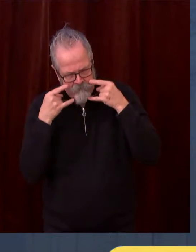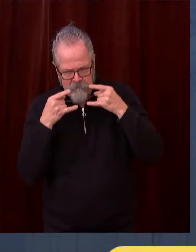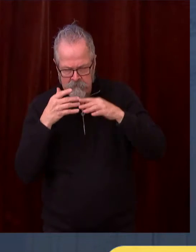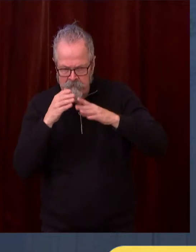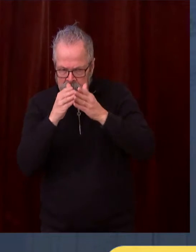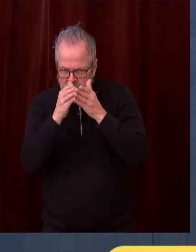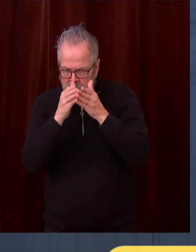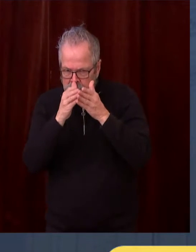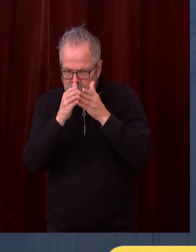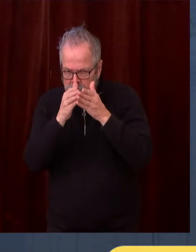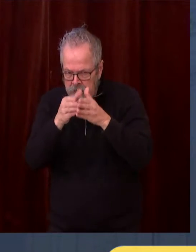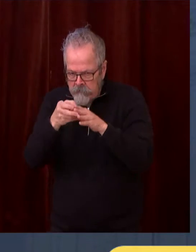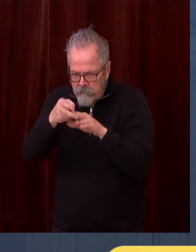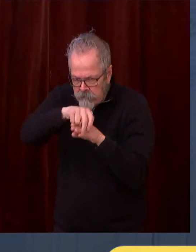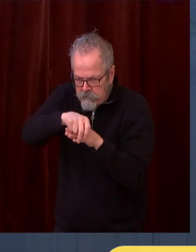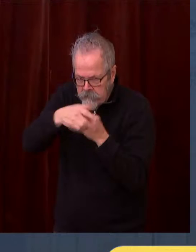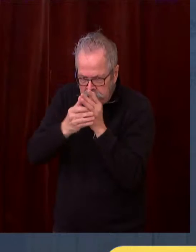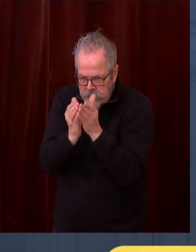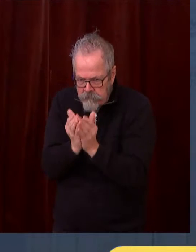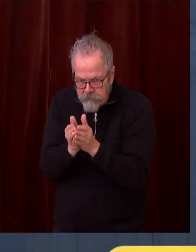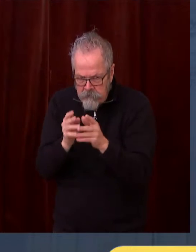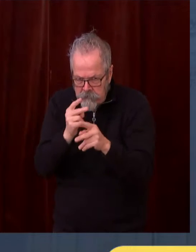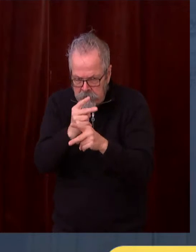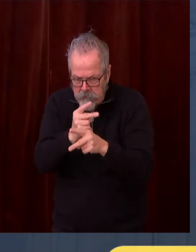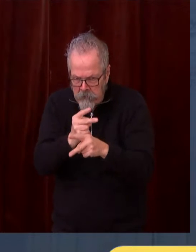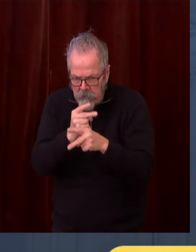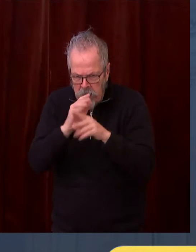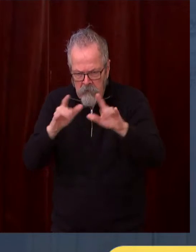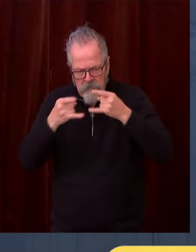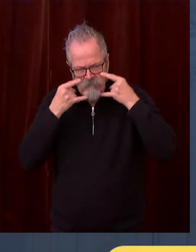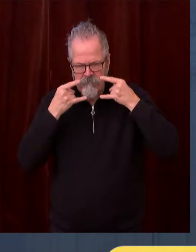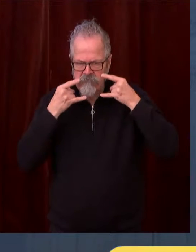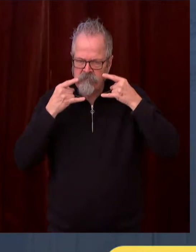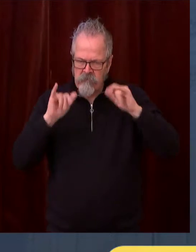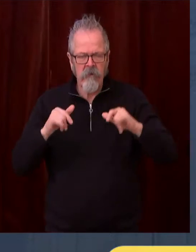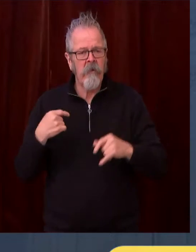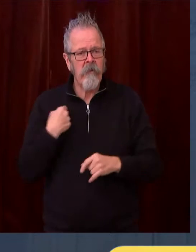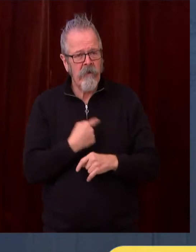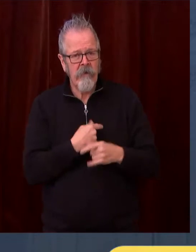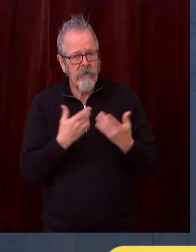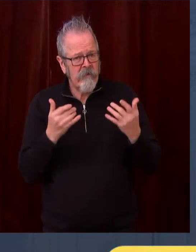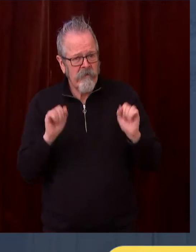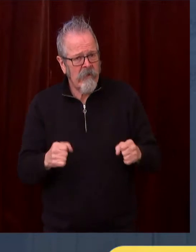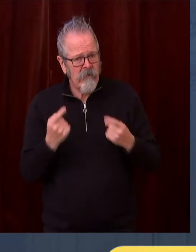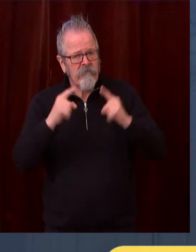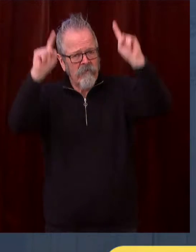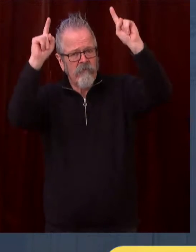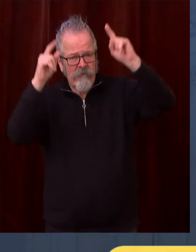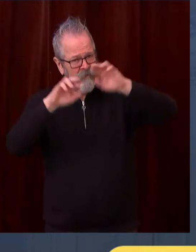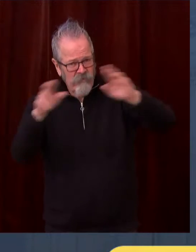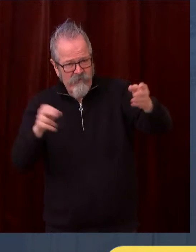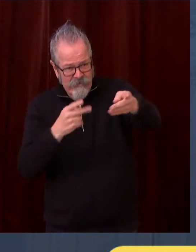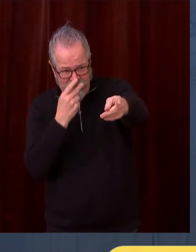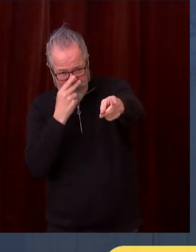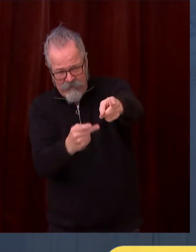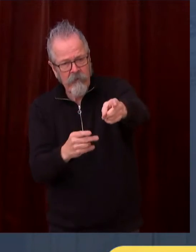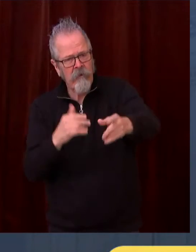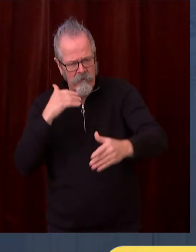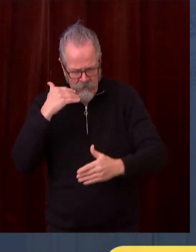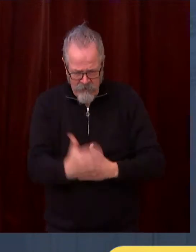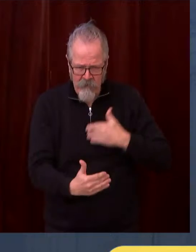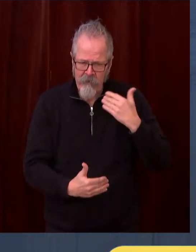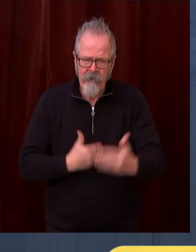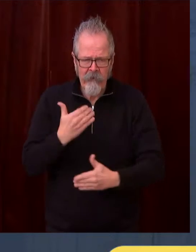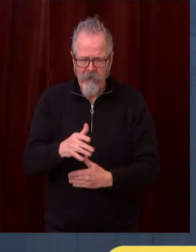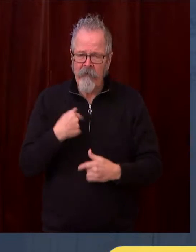life. But we know that we can do that because we have been doing great things in the state of Washington. I want to thank all Washingtonians who are pulling